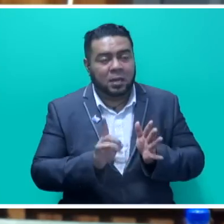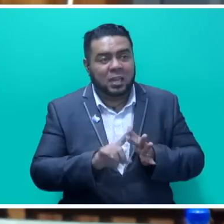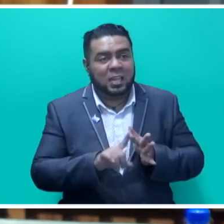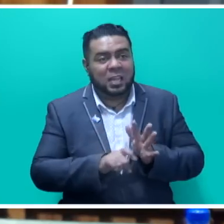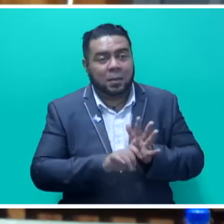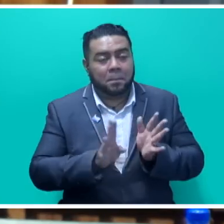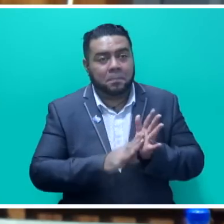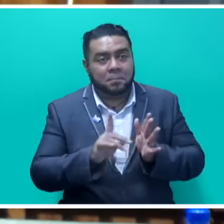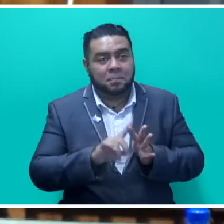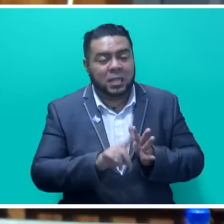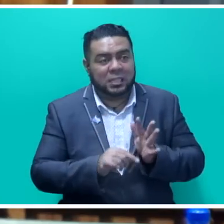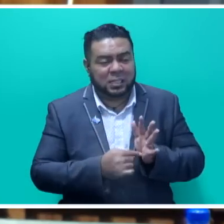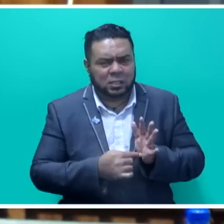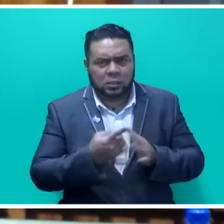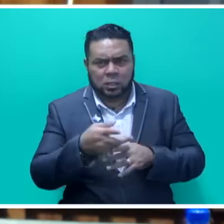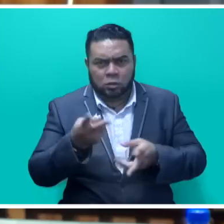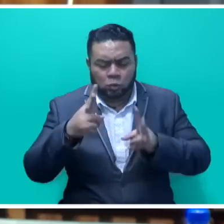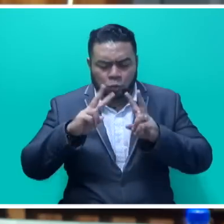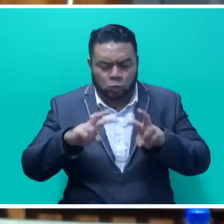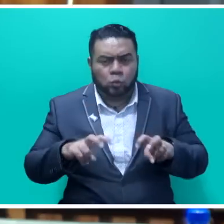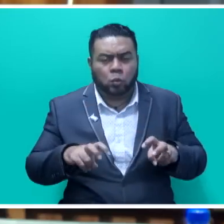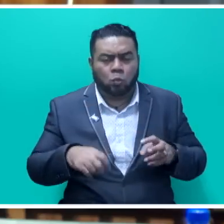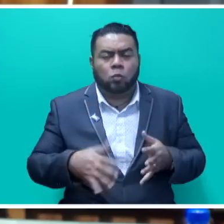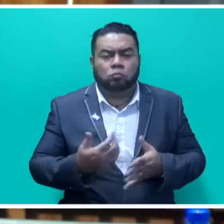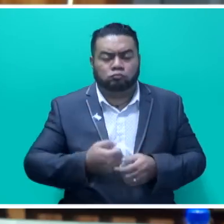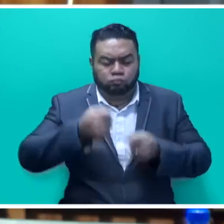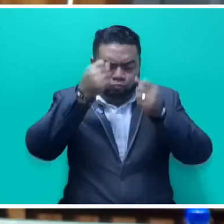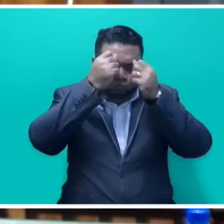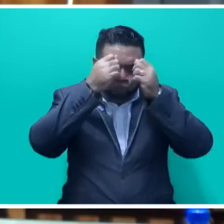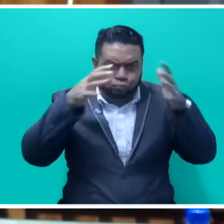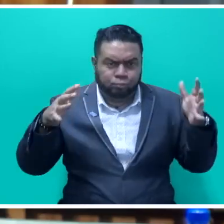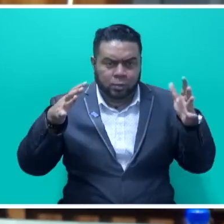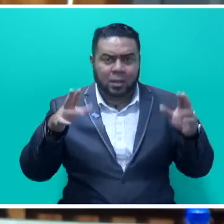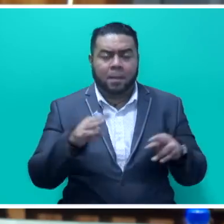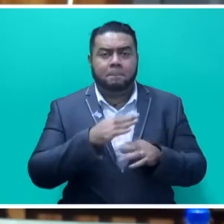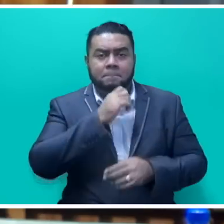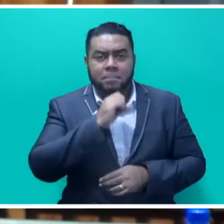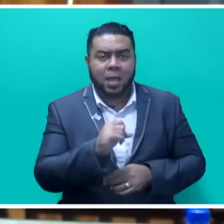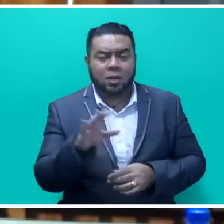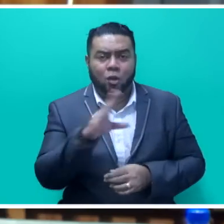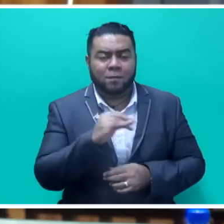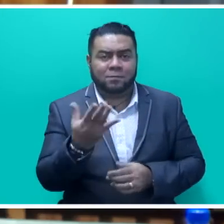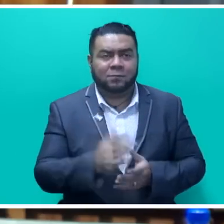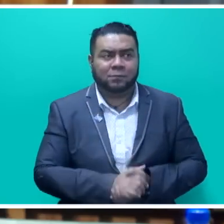works, research, immeasurable knowledge, and a man of